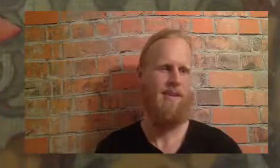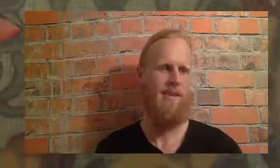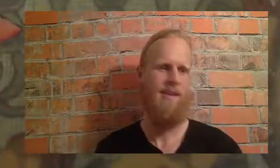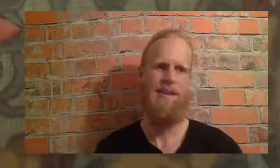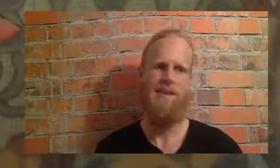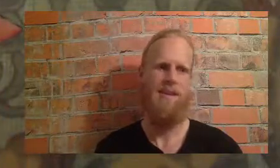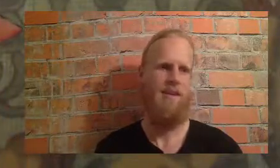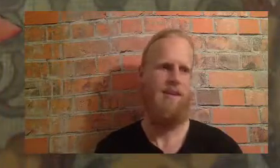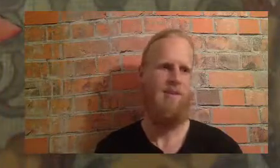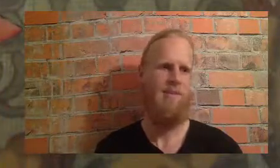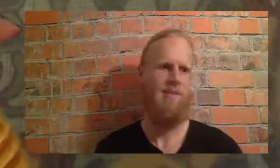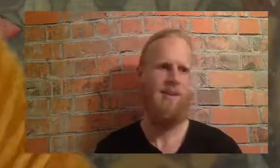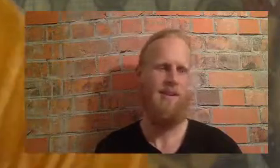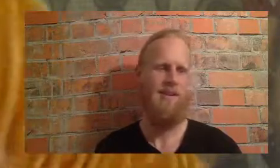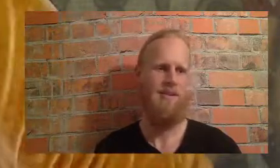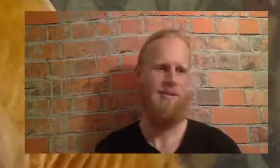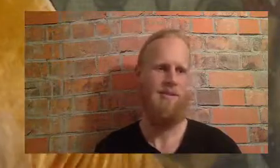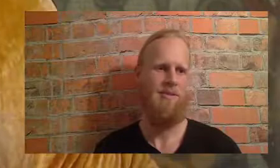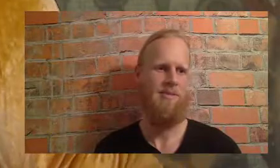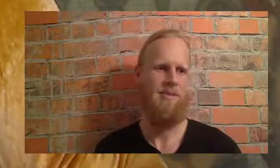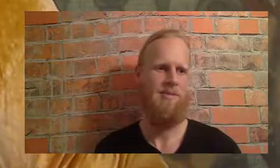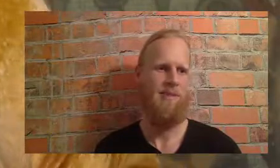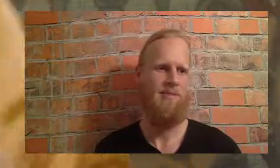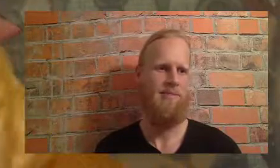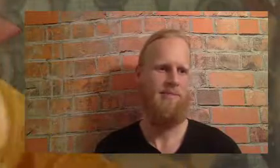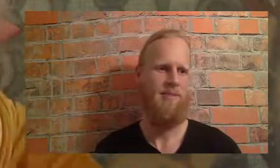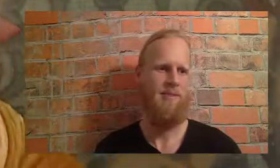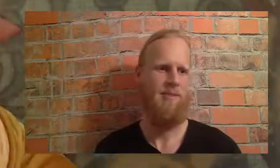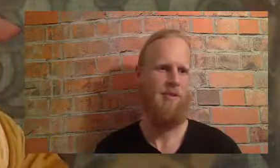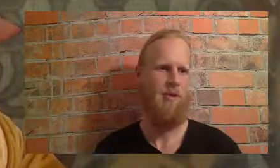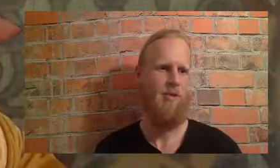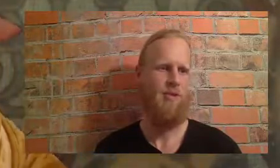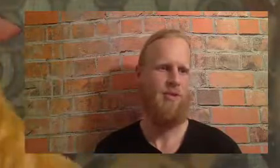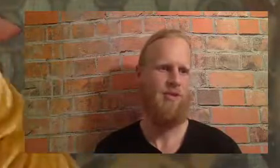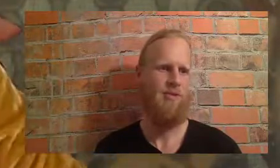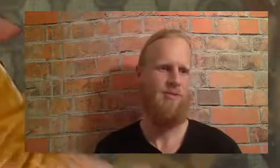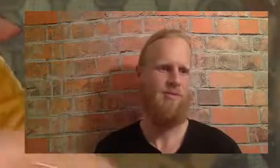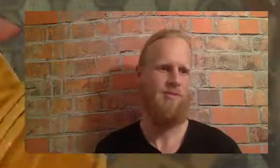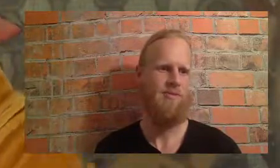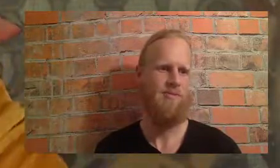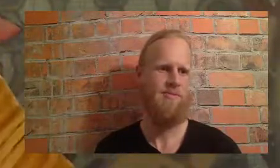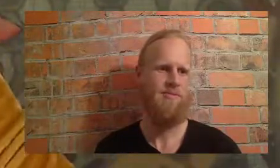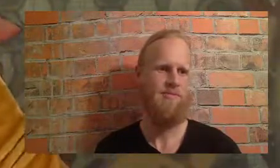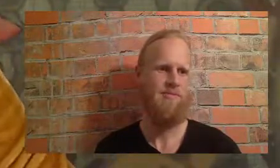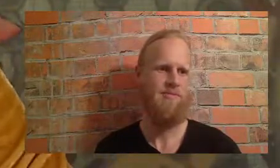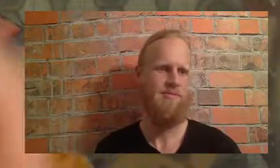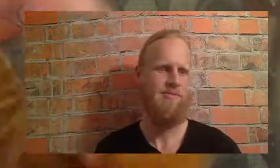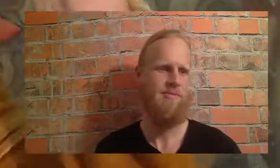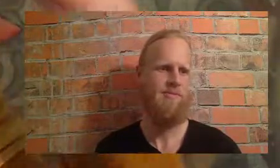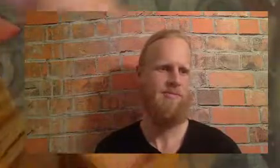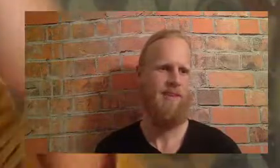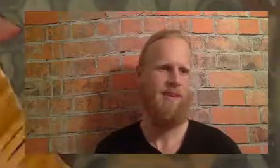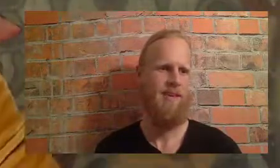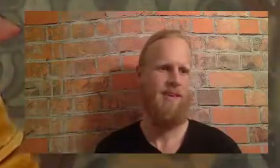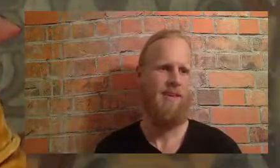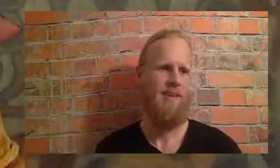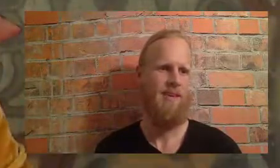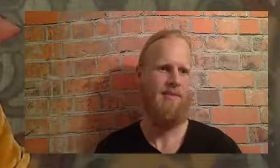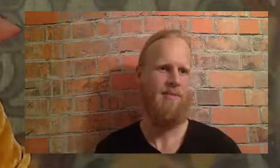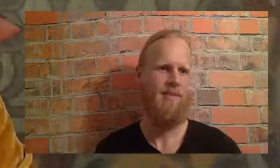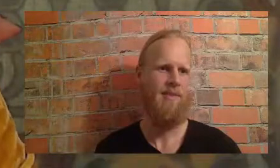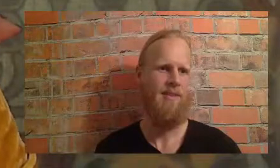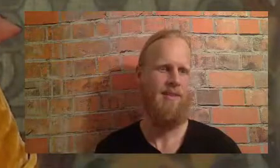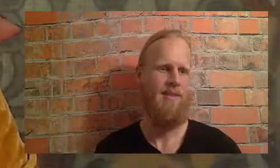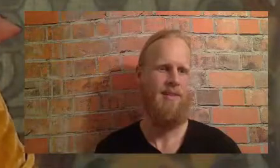some tension in your neck. Maybe there's a stiffness in your back. Maybe there's a headache that you